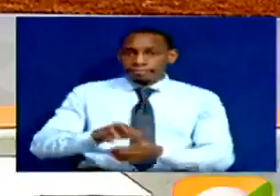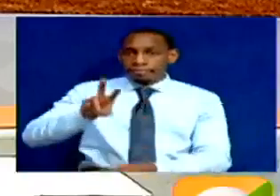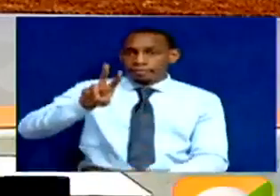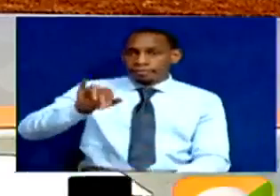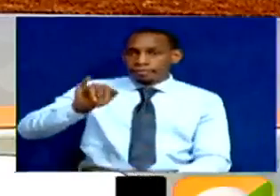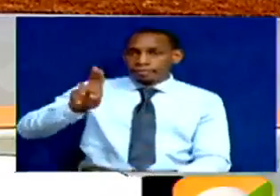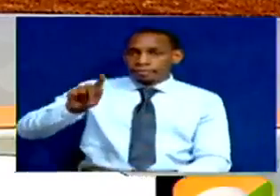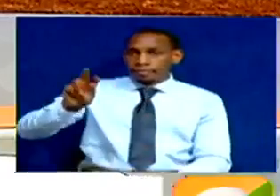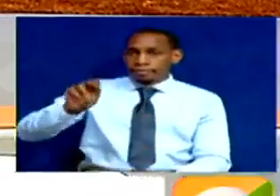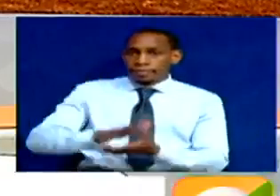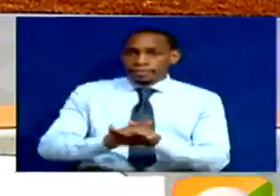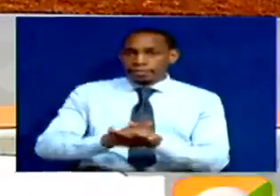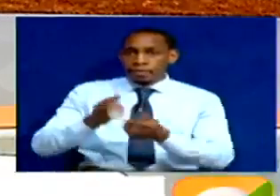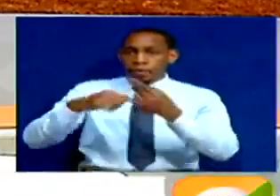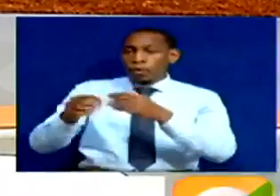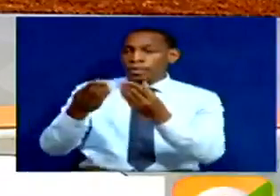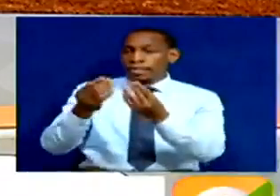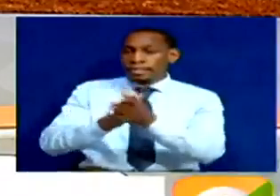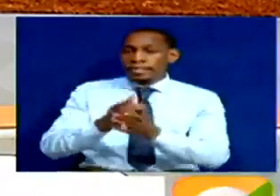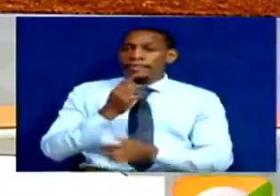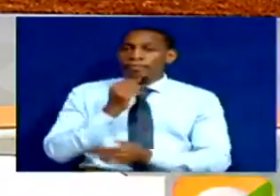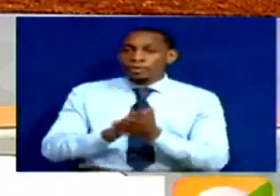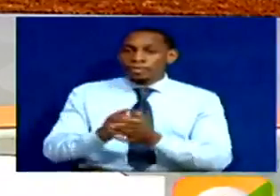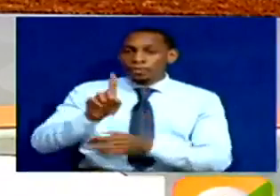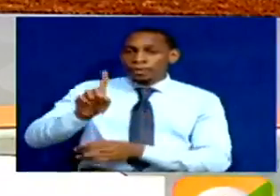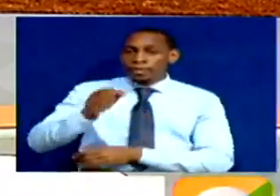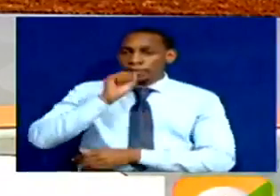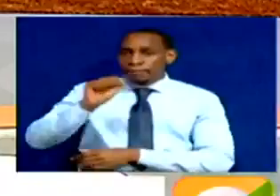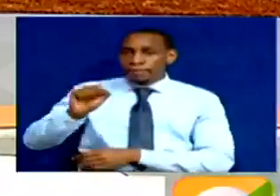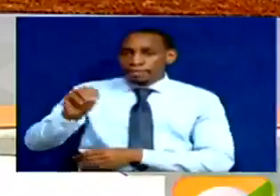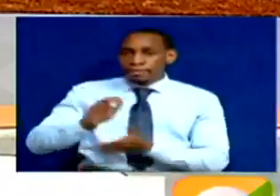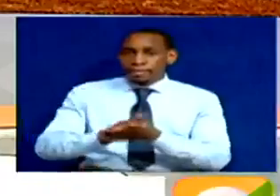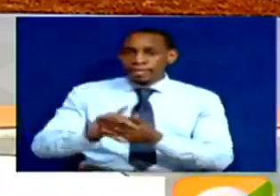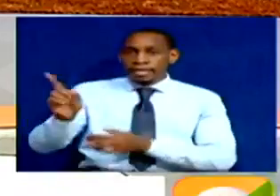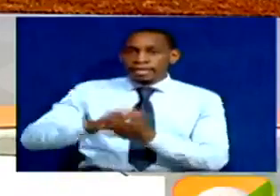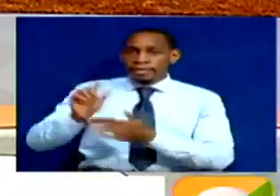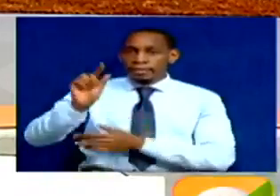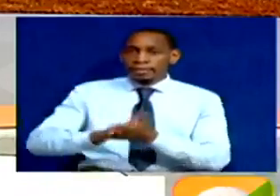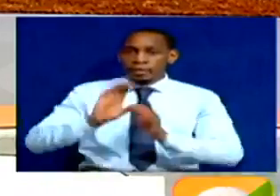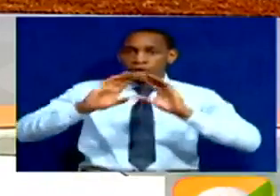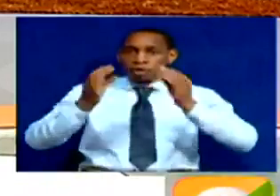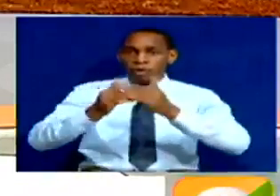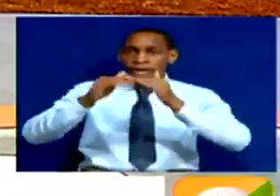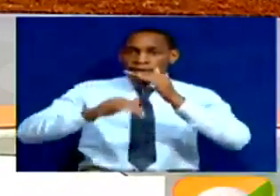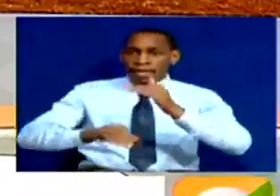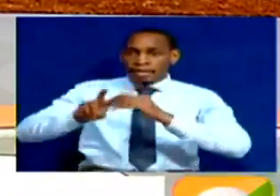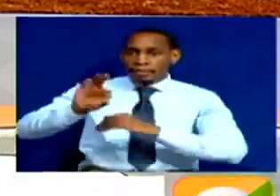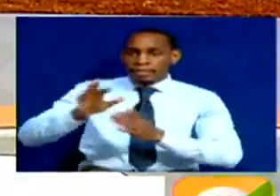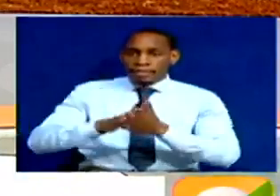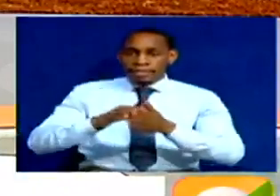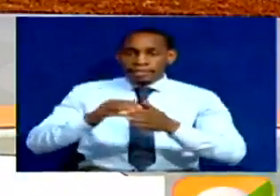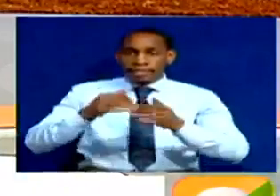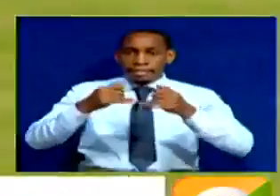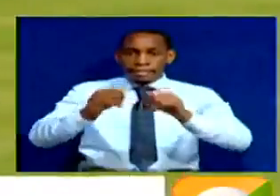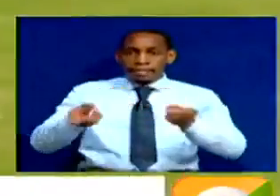and Vincent Keter stormed to an easy victory in the boys' 1500 meters at the Nairobi Region World Under 20 pre-trials